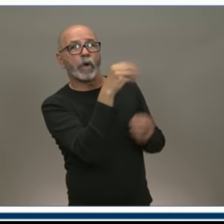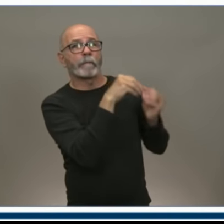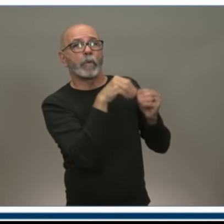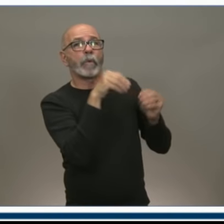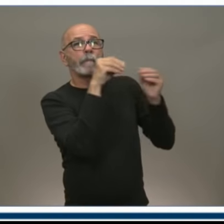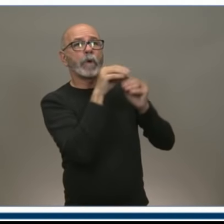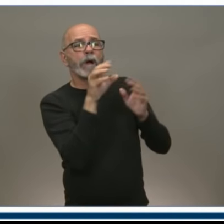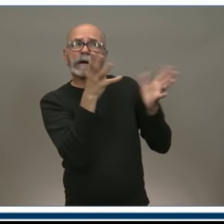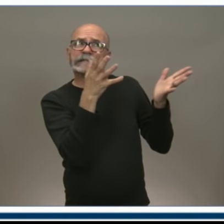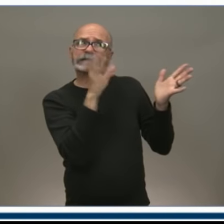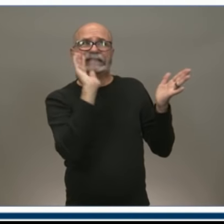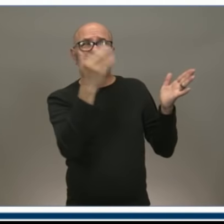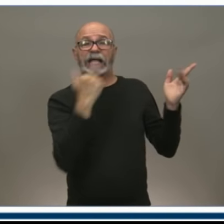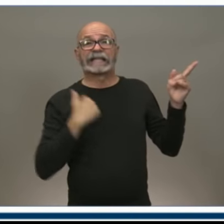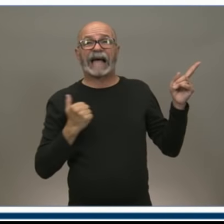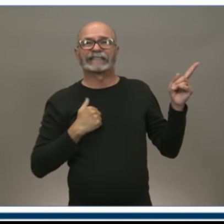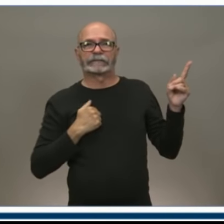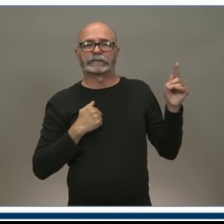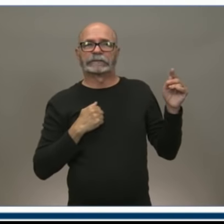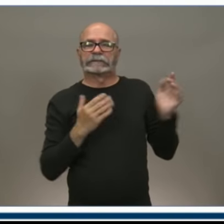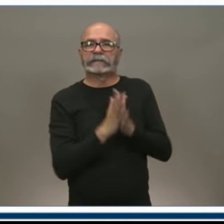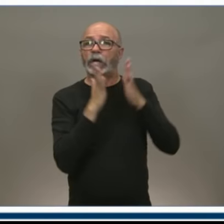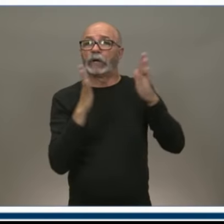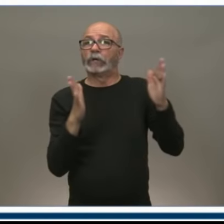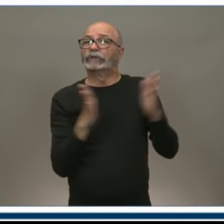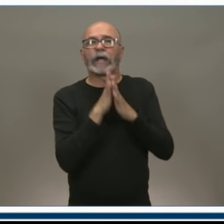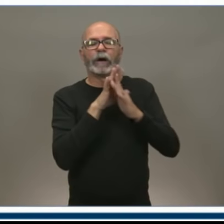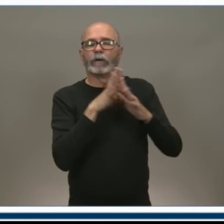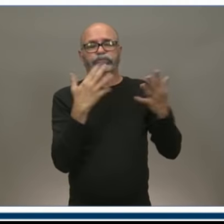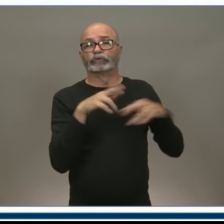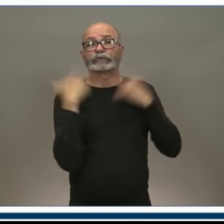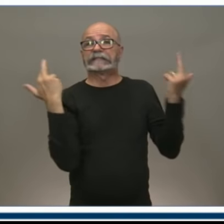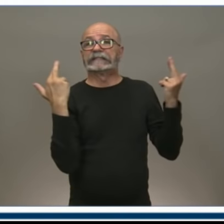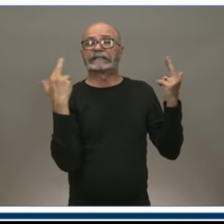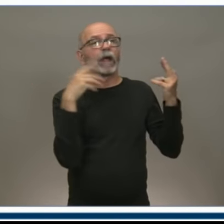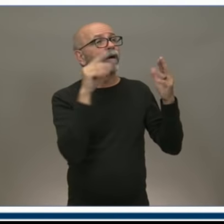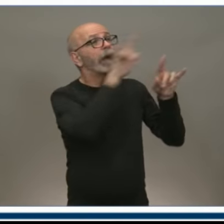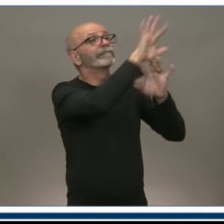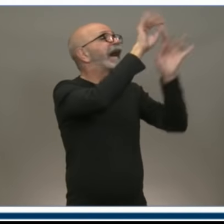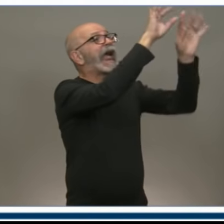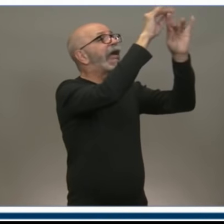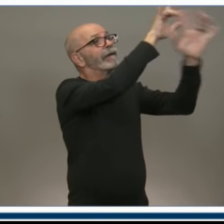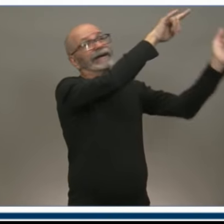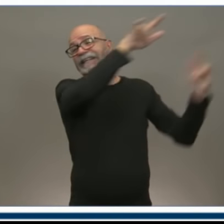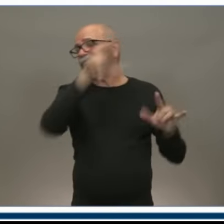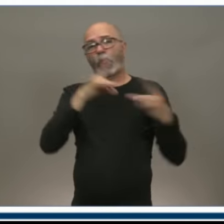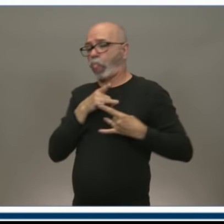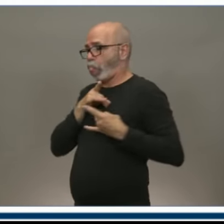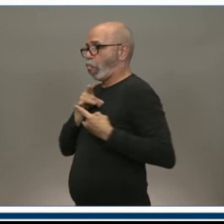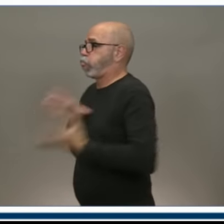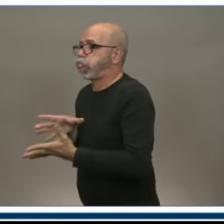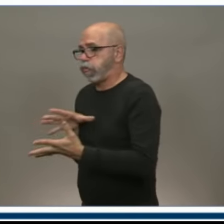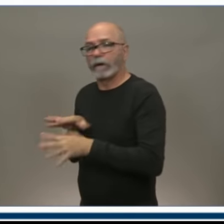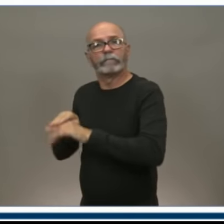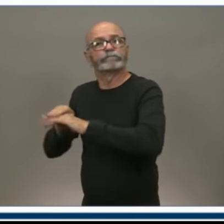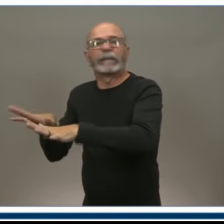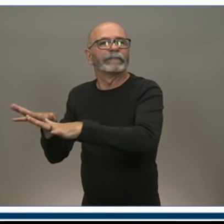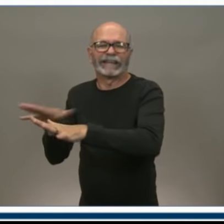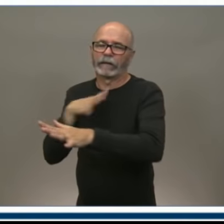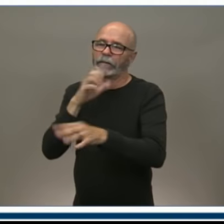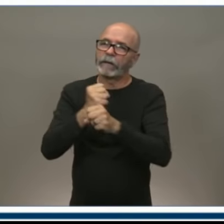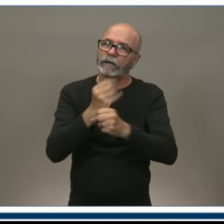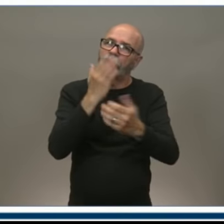at a significantly increased risk of being exposed and bringing COVID with them into the province. And then we have to make sure one of the key steps is making